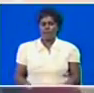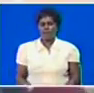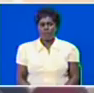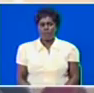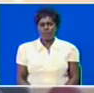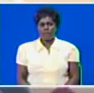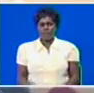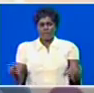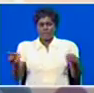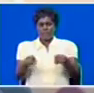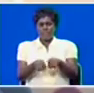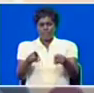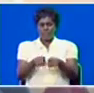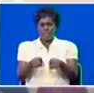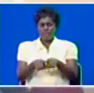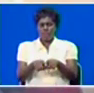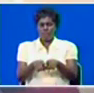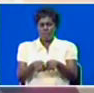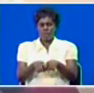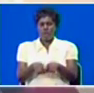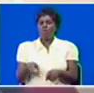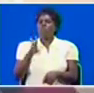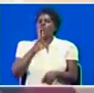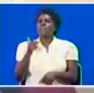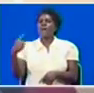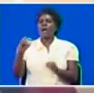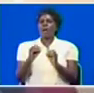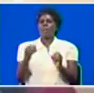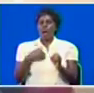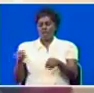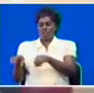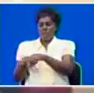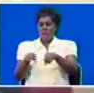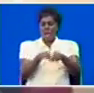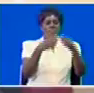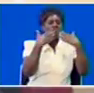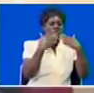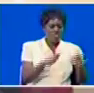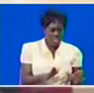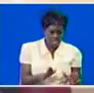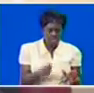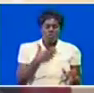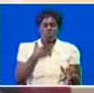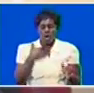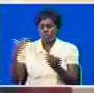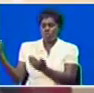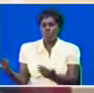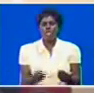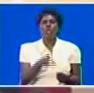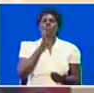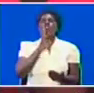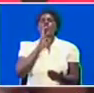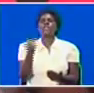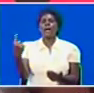Na vile vile ile line ya no trash ambayo ilikuwa haileti maji, tumeweka pump ya pili huko, tuataka tusukume maji yaingie